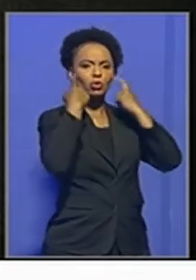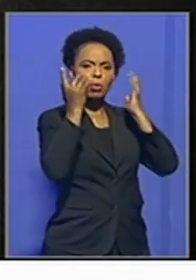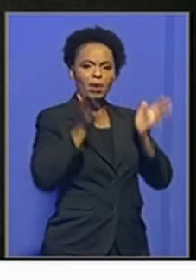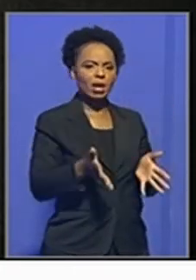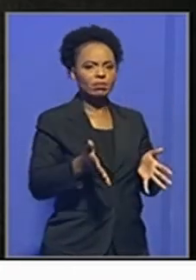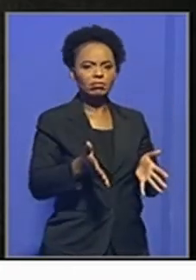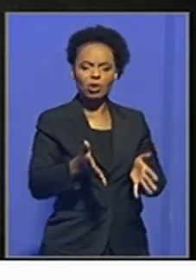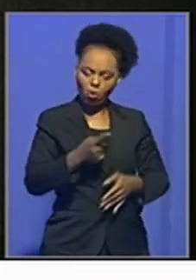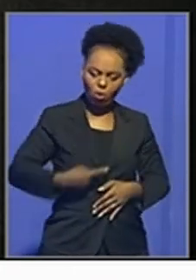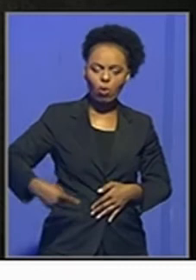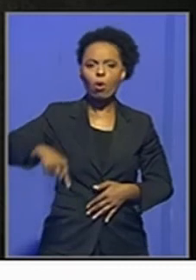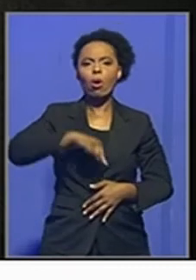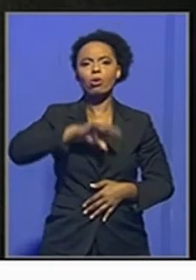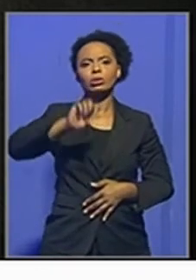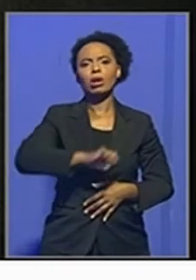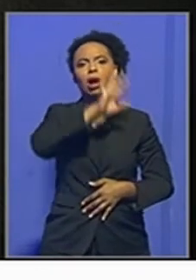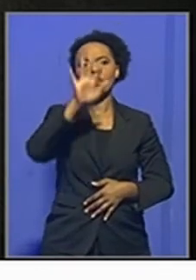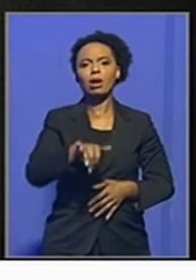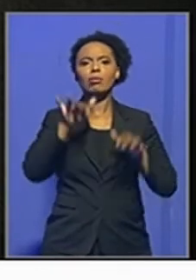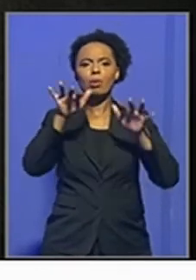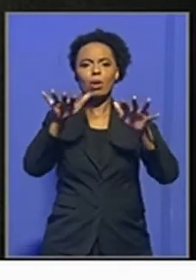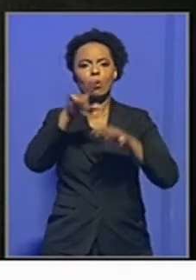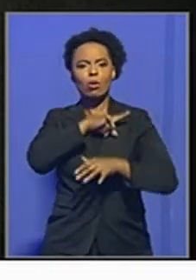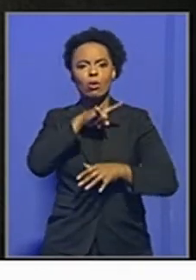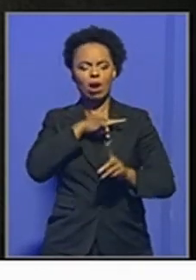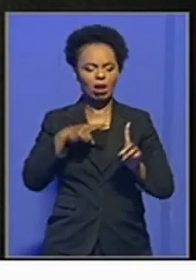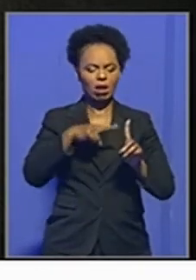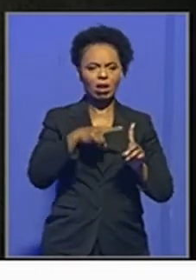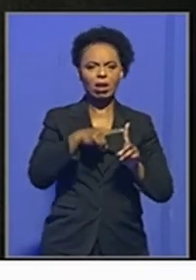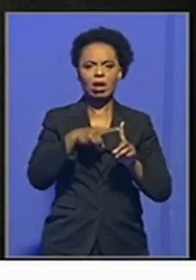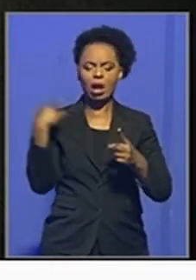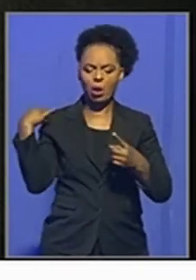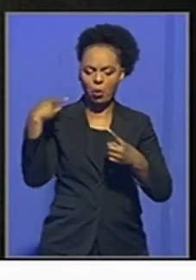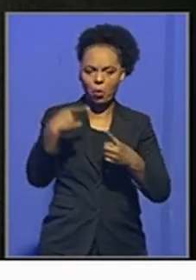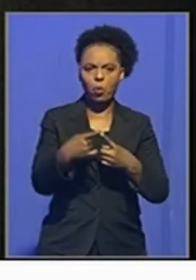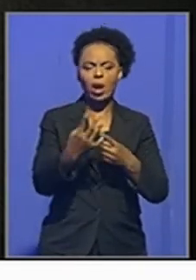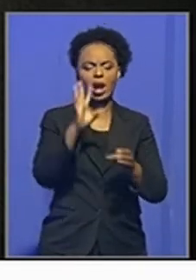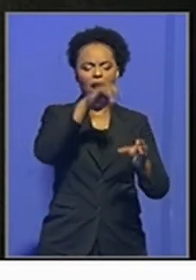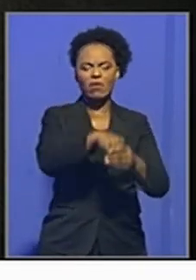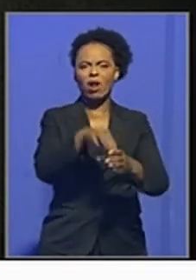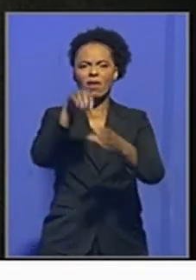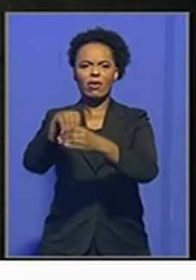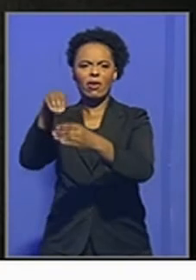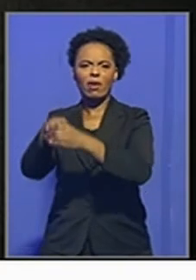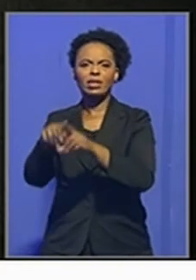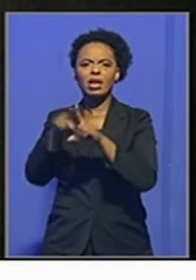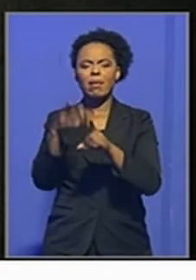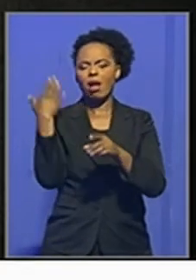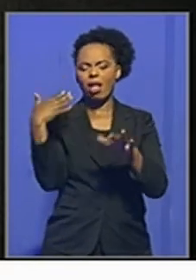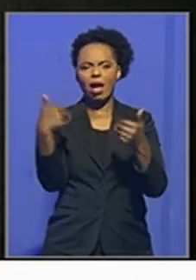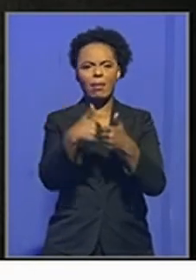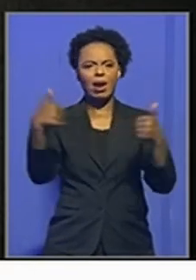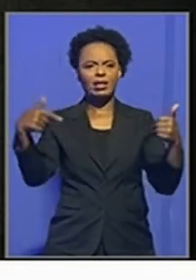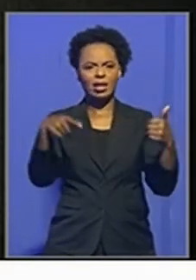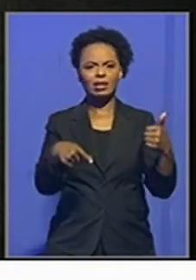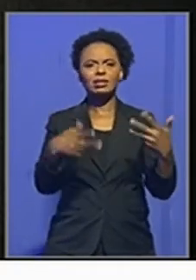African continent. As you know, that history tells us in terms of his involvement, even during the times of apartheid, when the regime